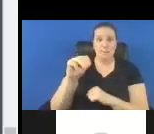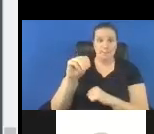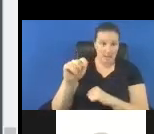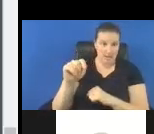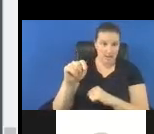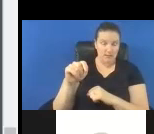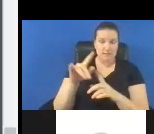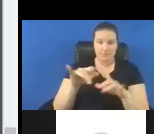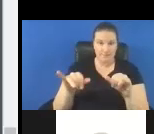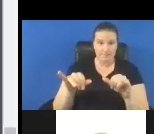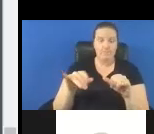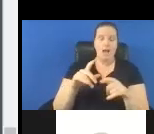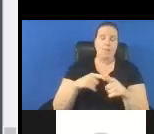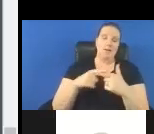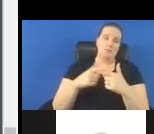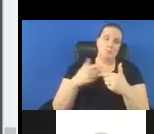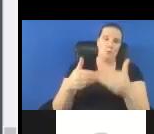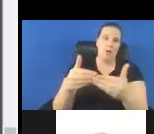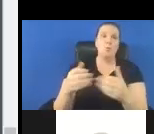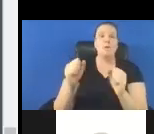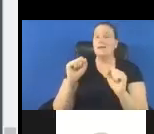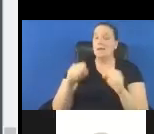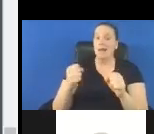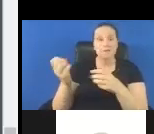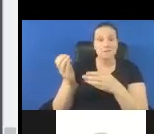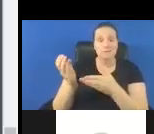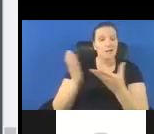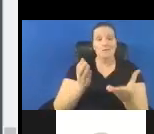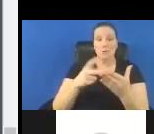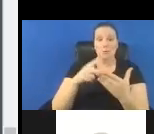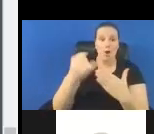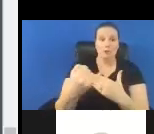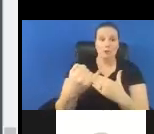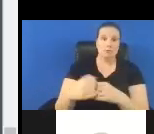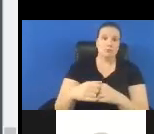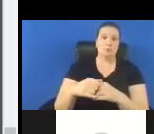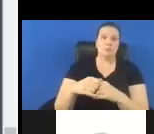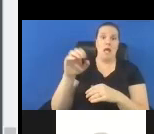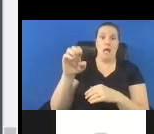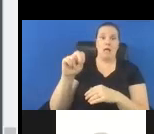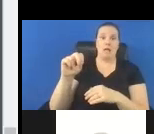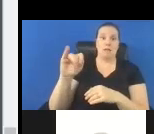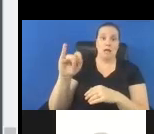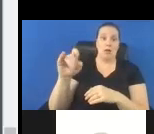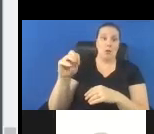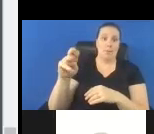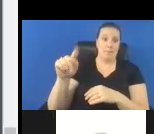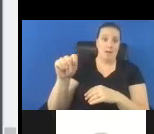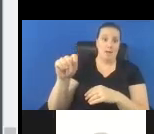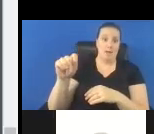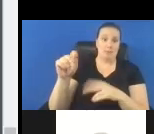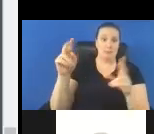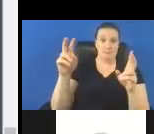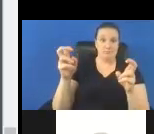the process, and we can deliver a project entitlement sometimes 3 months or more ahead